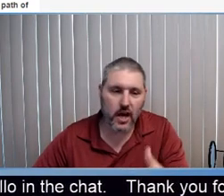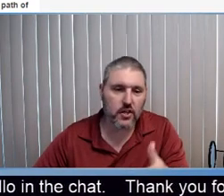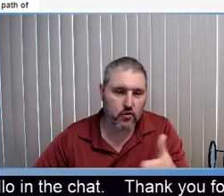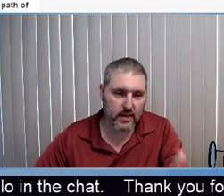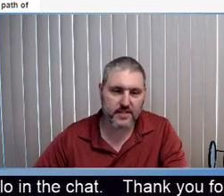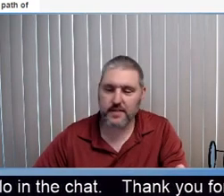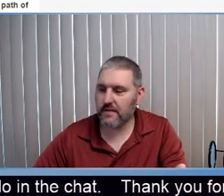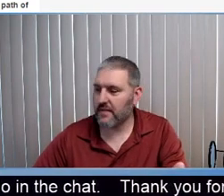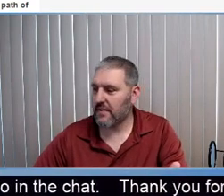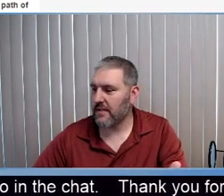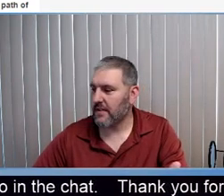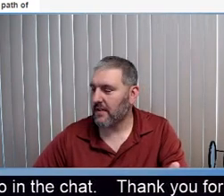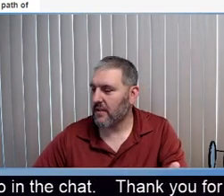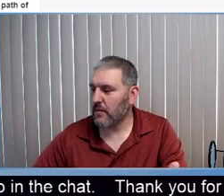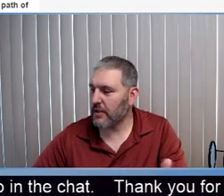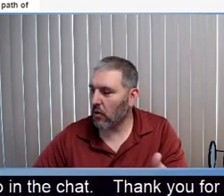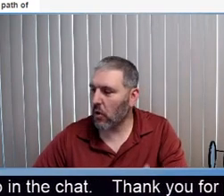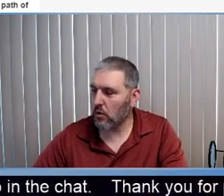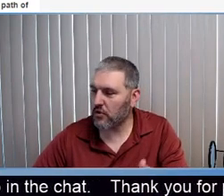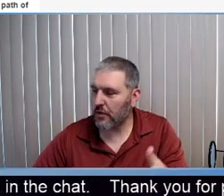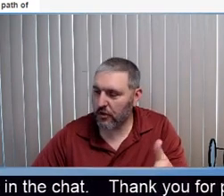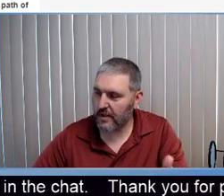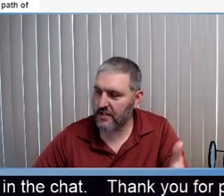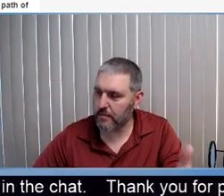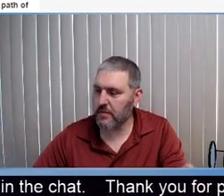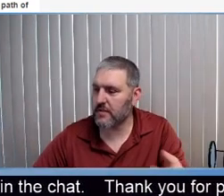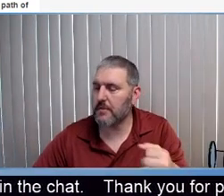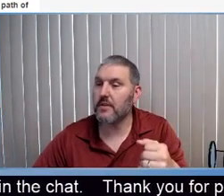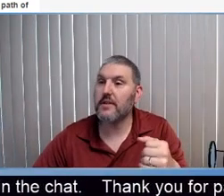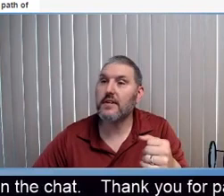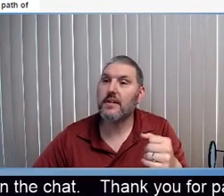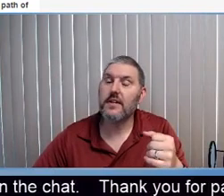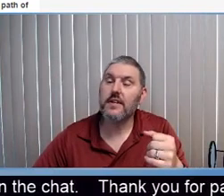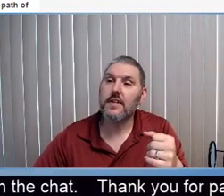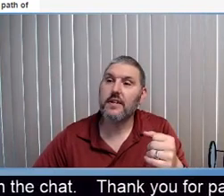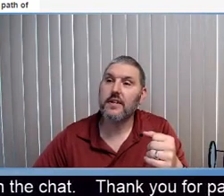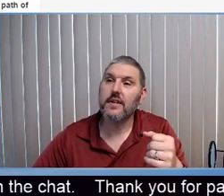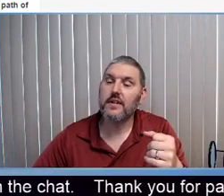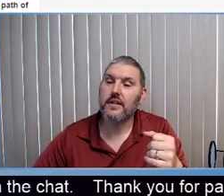We are not aggressive. We don't hold to an aggressive principle.